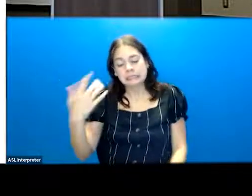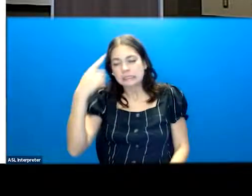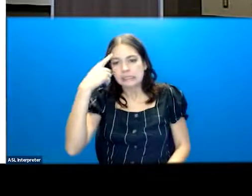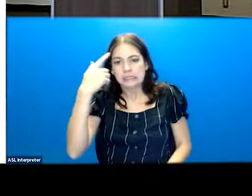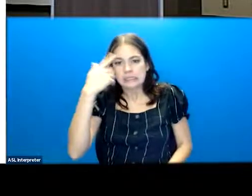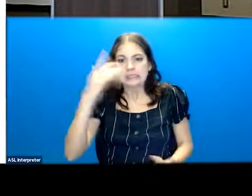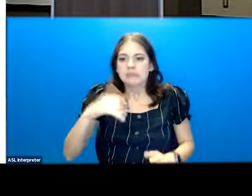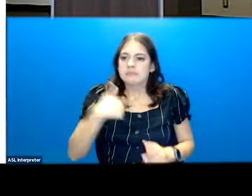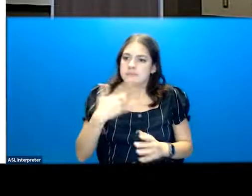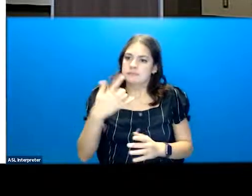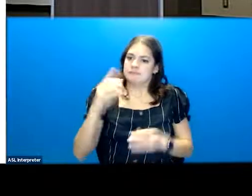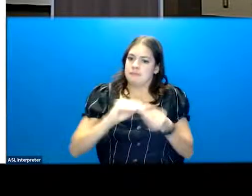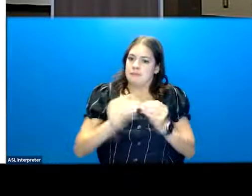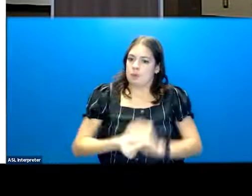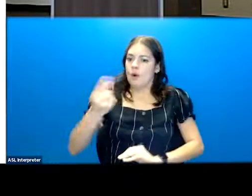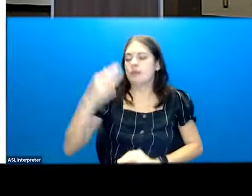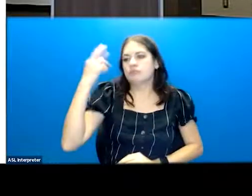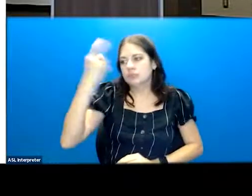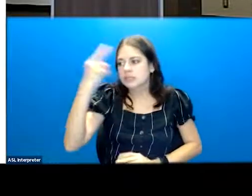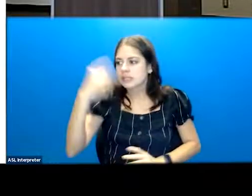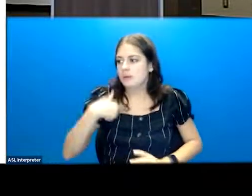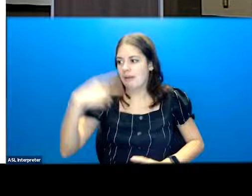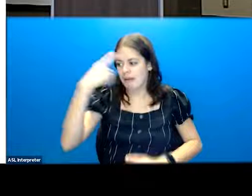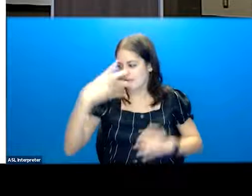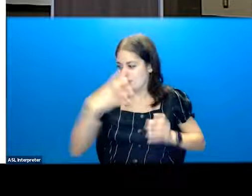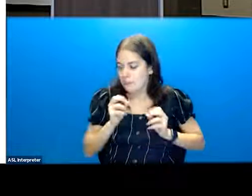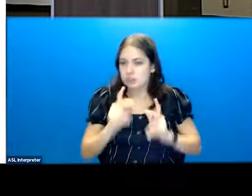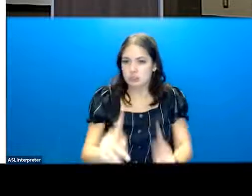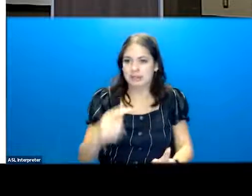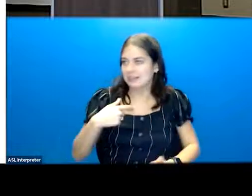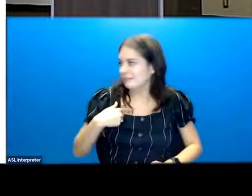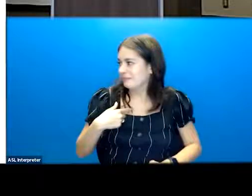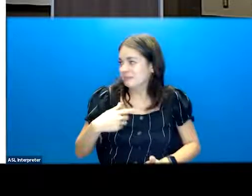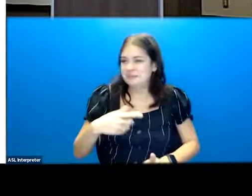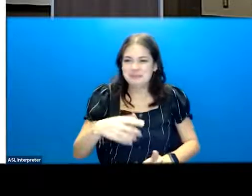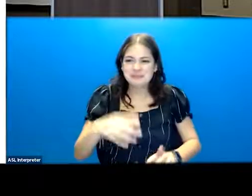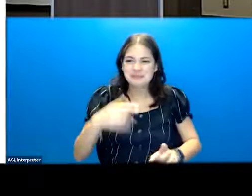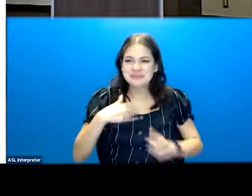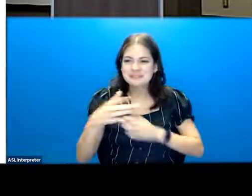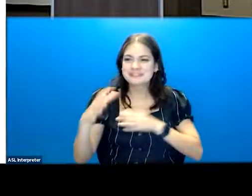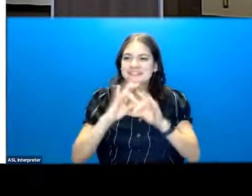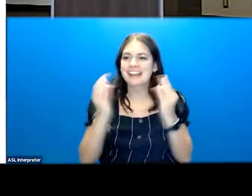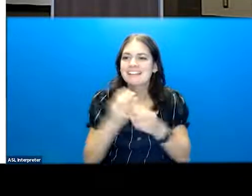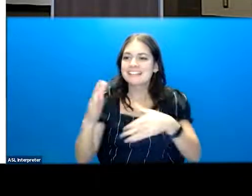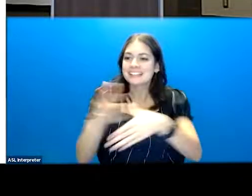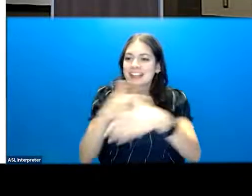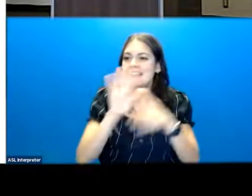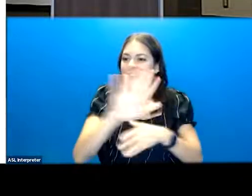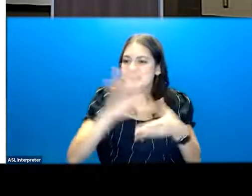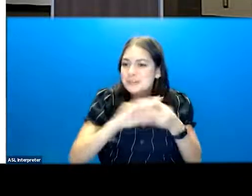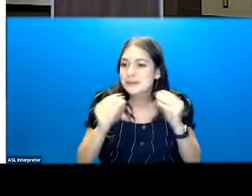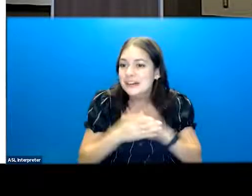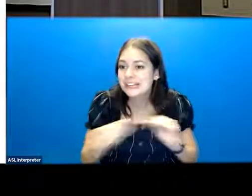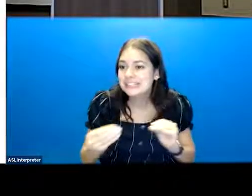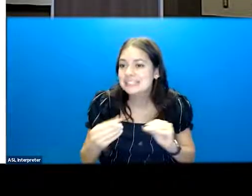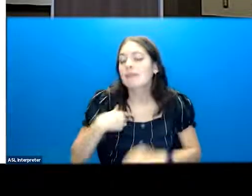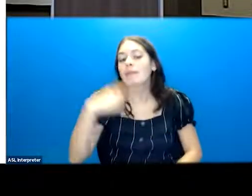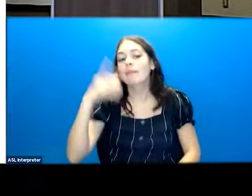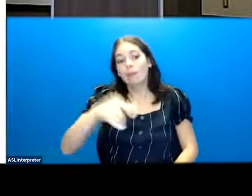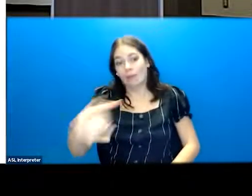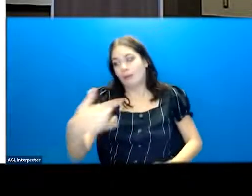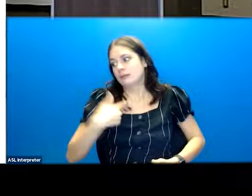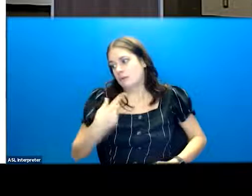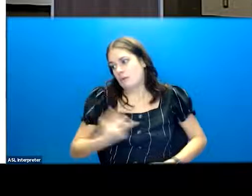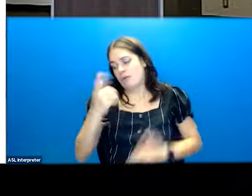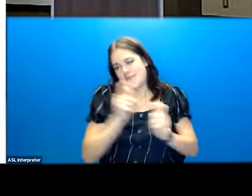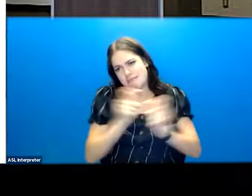that that is the number one thing when I have the opportunity to have family members share with me their stories, is that that is one of